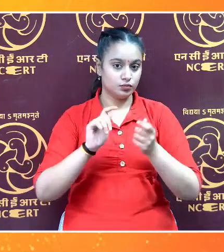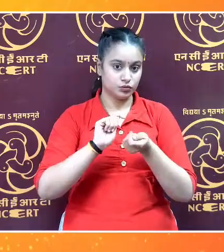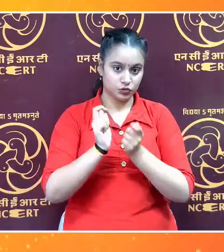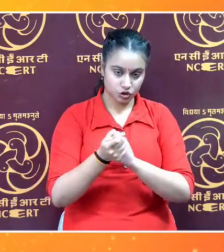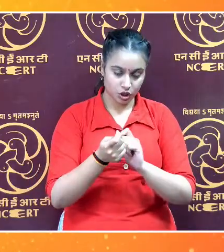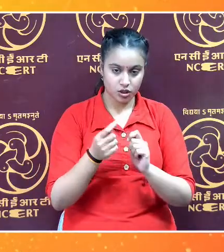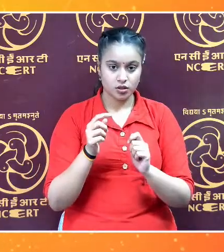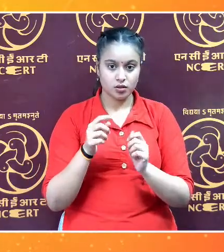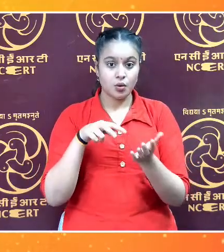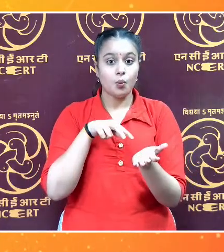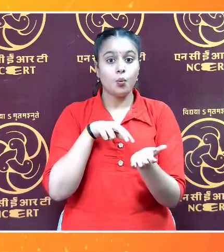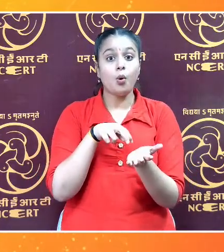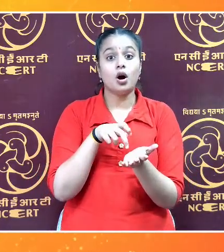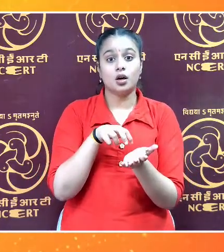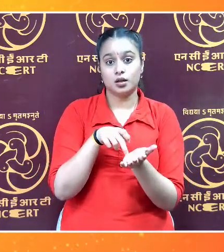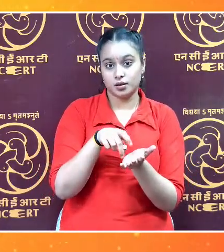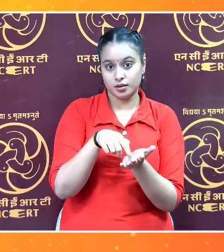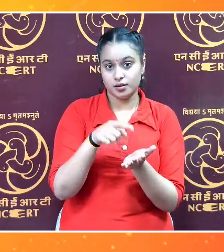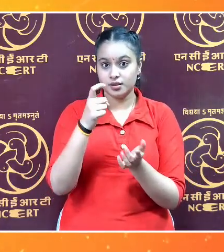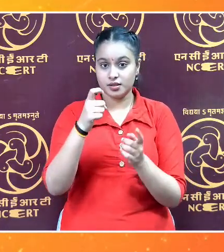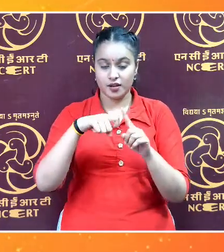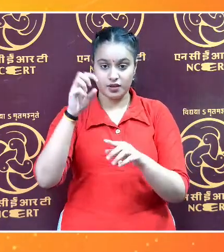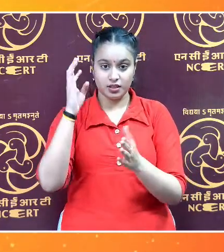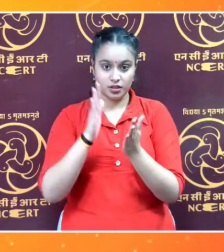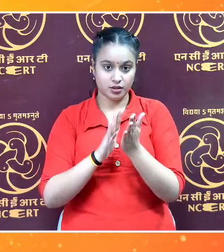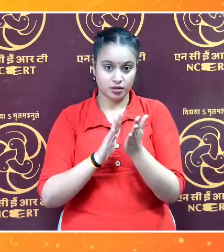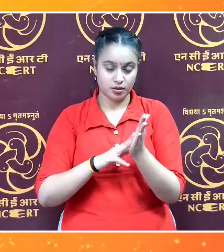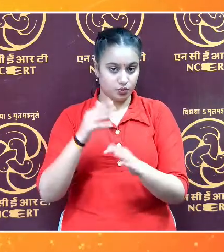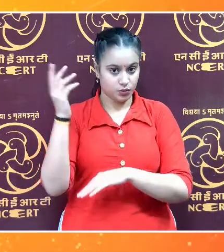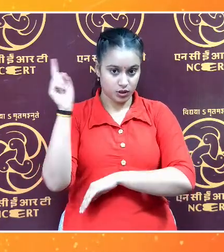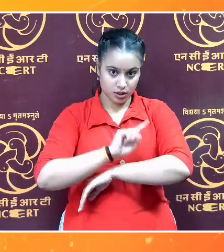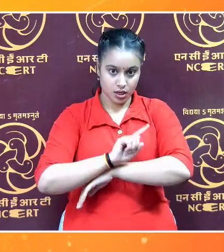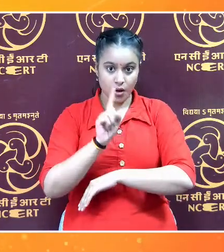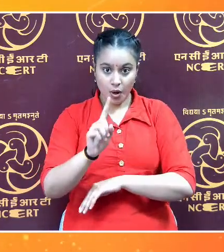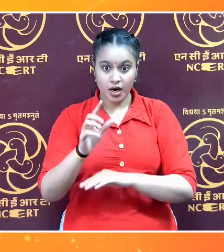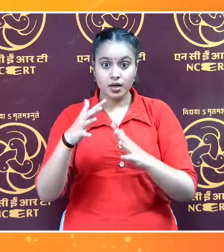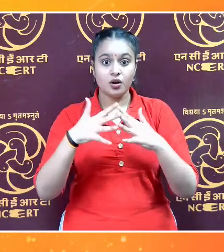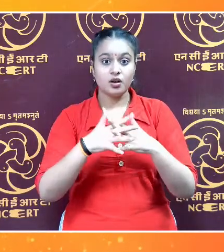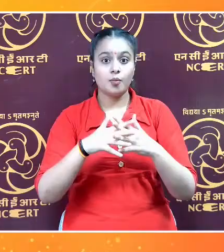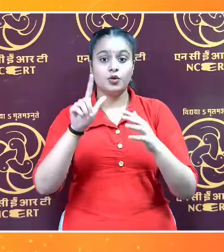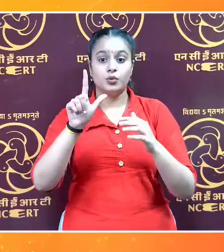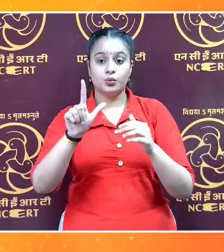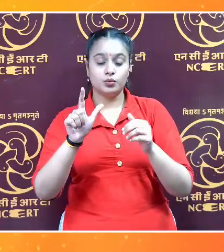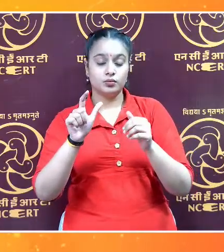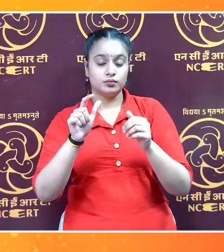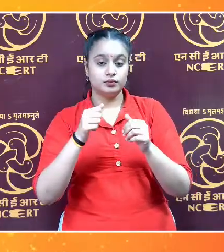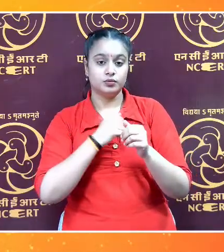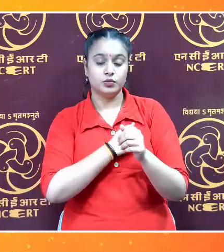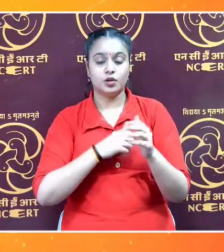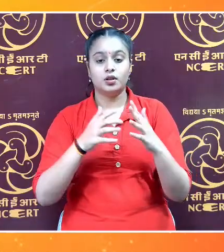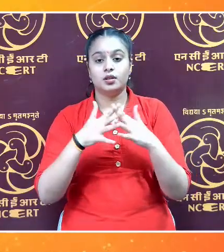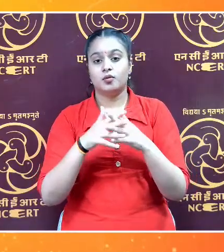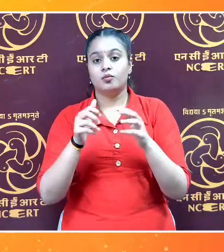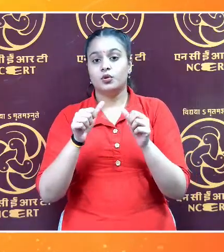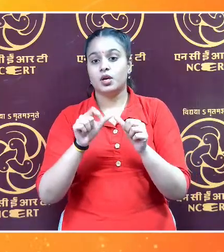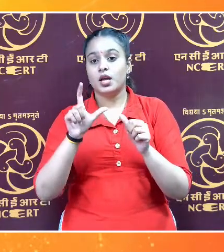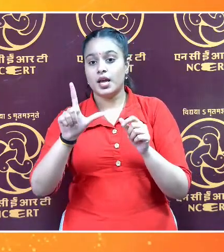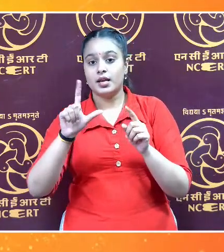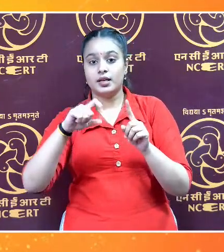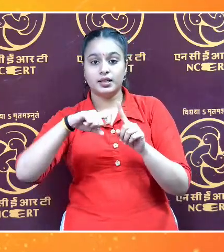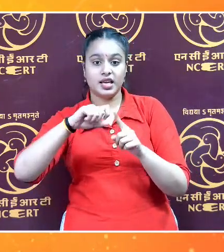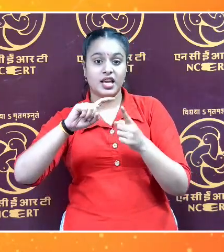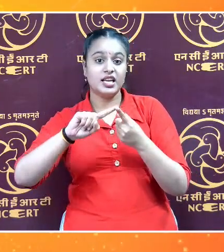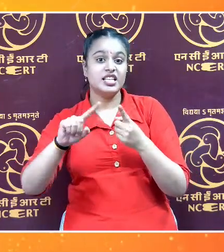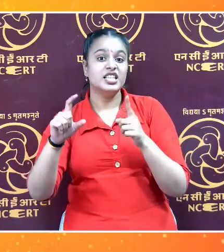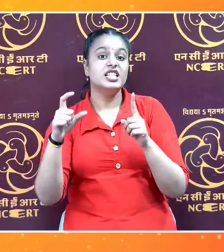when you say I walk 7 kilometers a day, but when you say I walked, when I was a child I used to walk, or